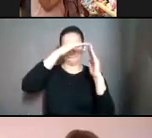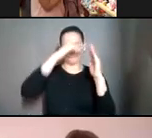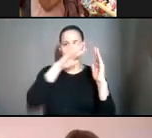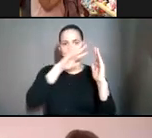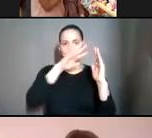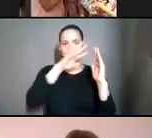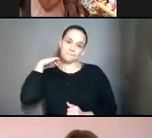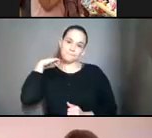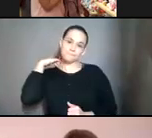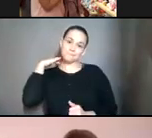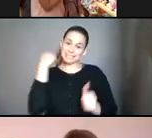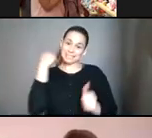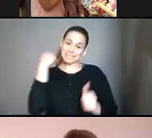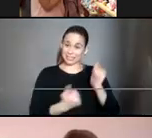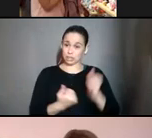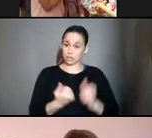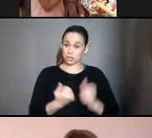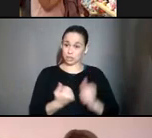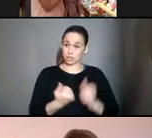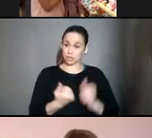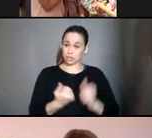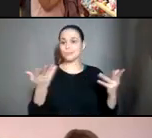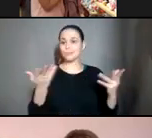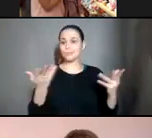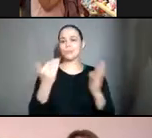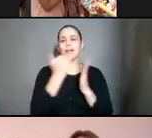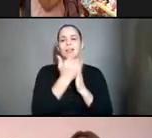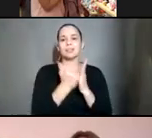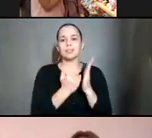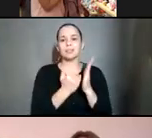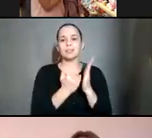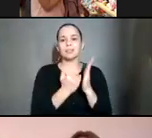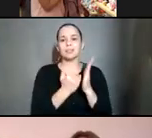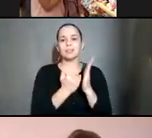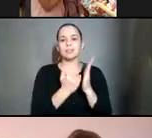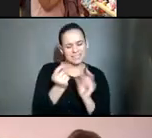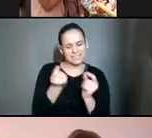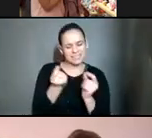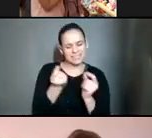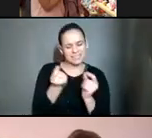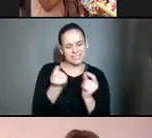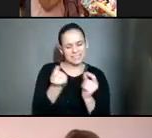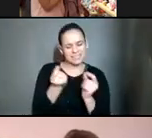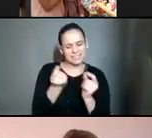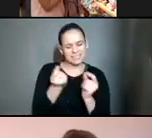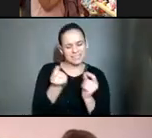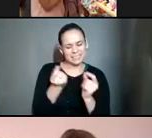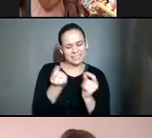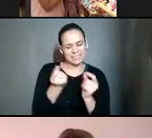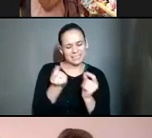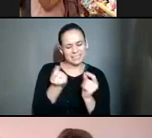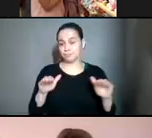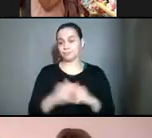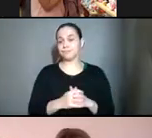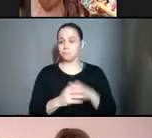Each of these is a lesson chosen specifically for your child. To start a lesson,